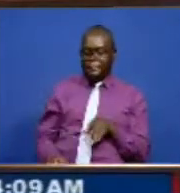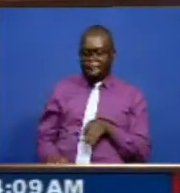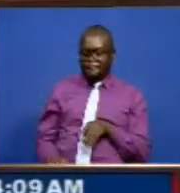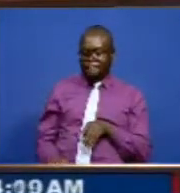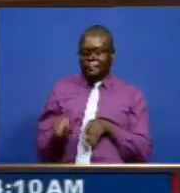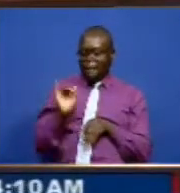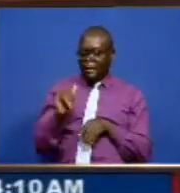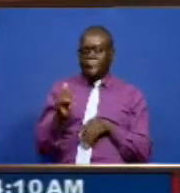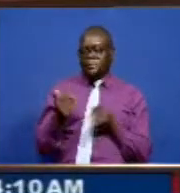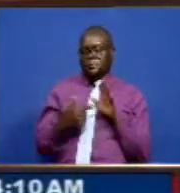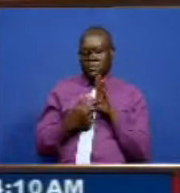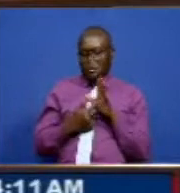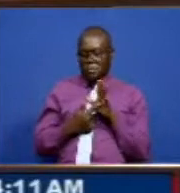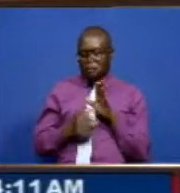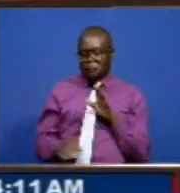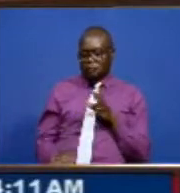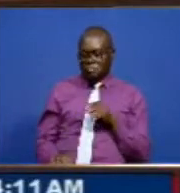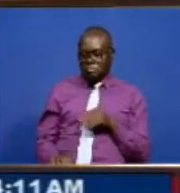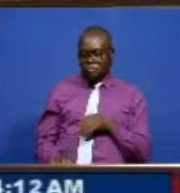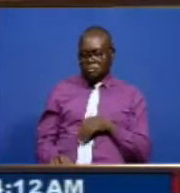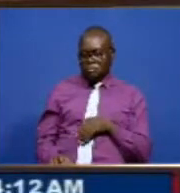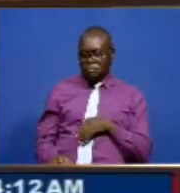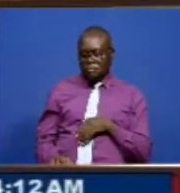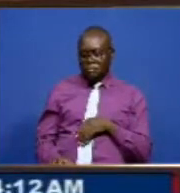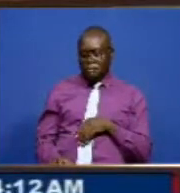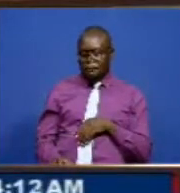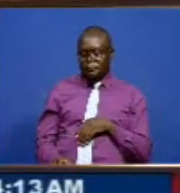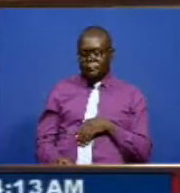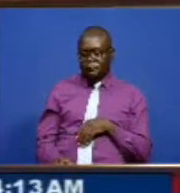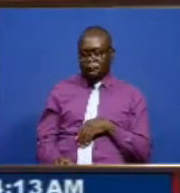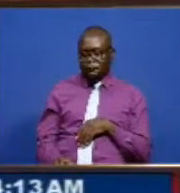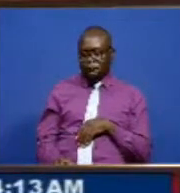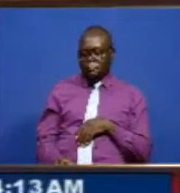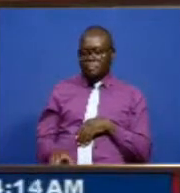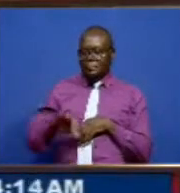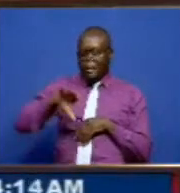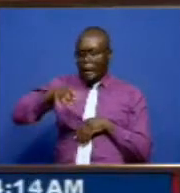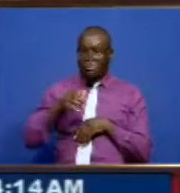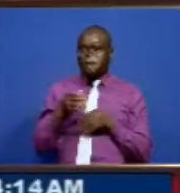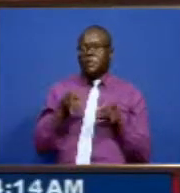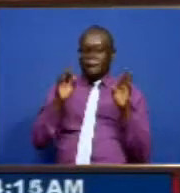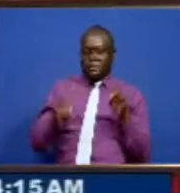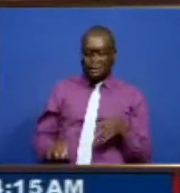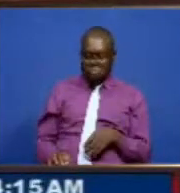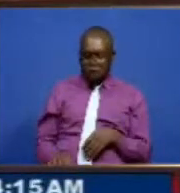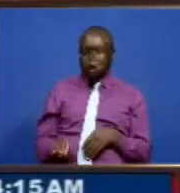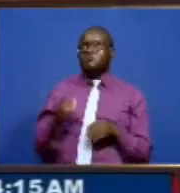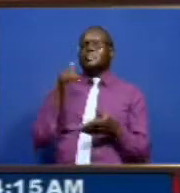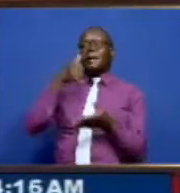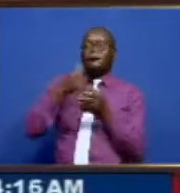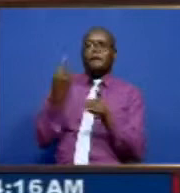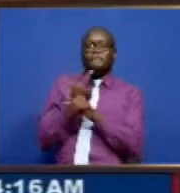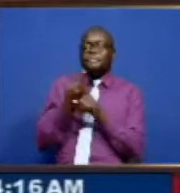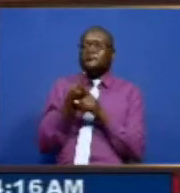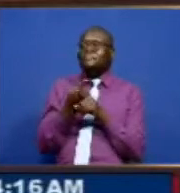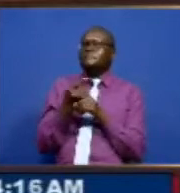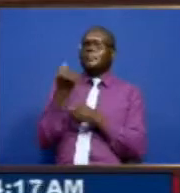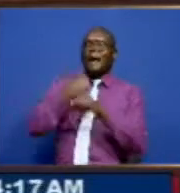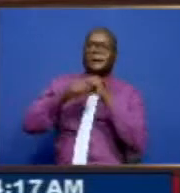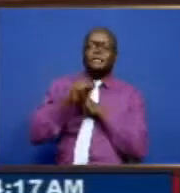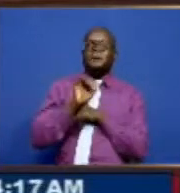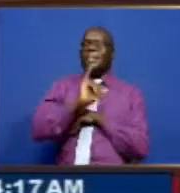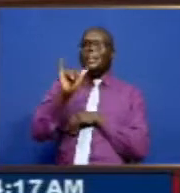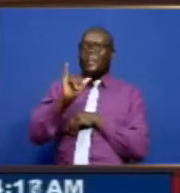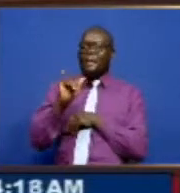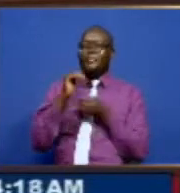based on the indicative or approved budget. As a result, the county officers have engaged in fraudulent procurement activities